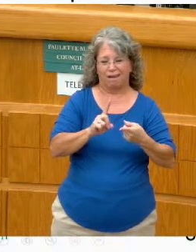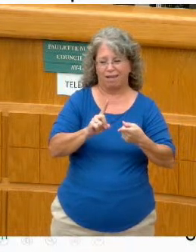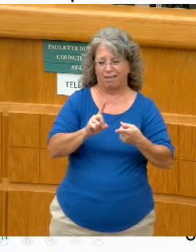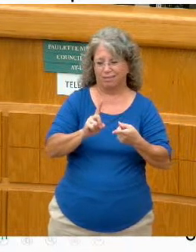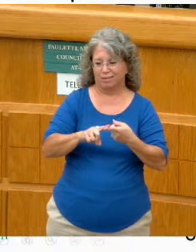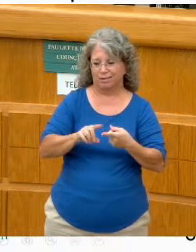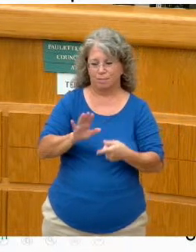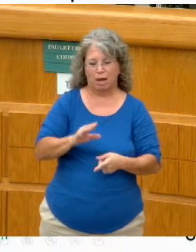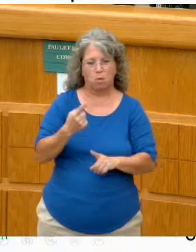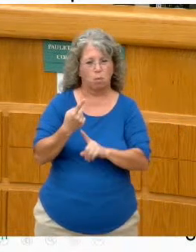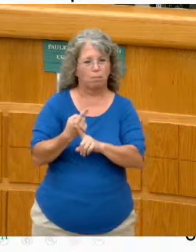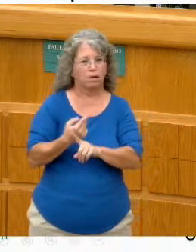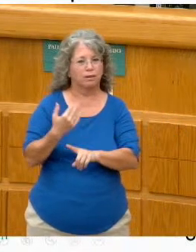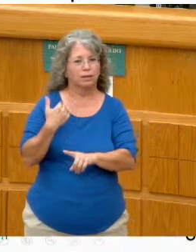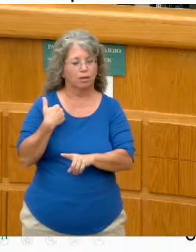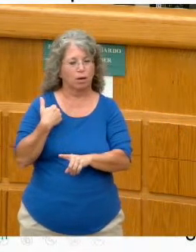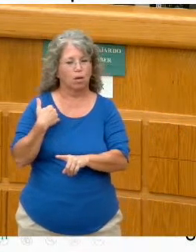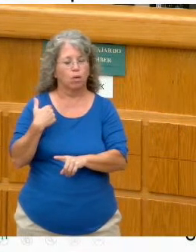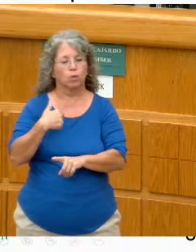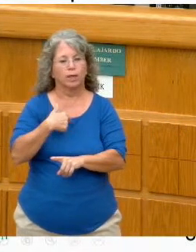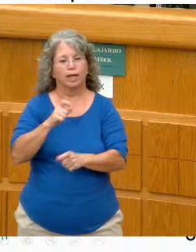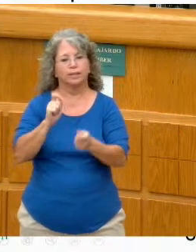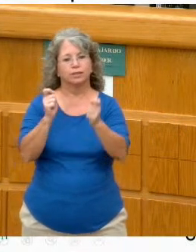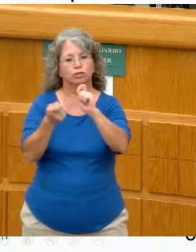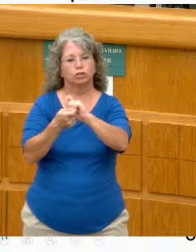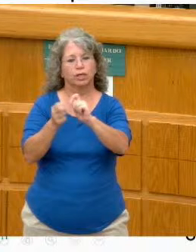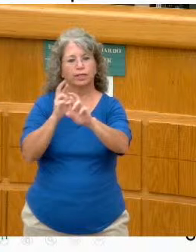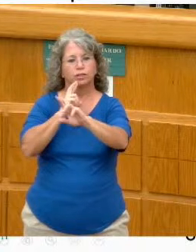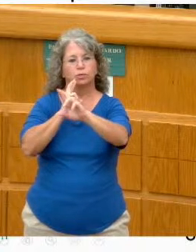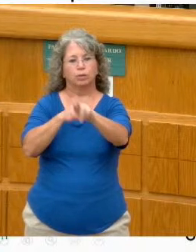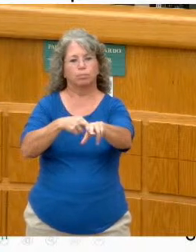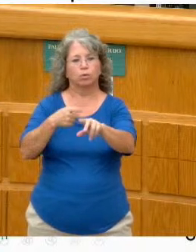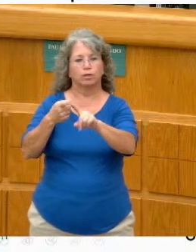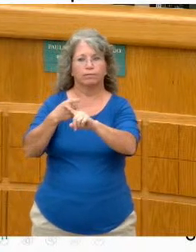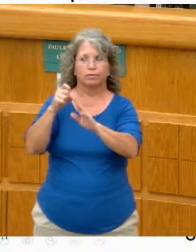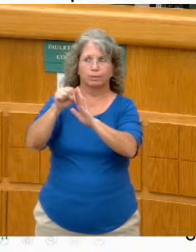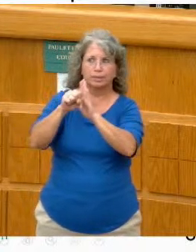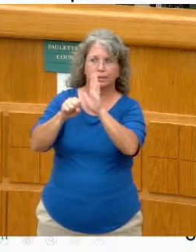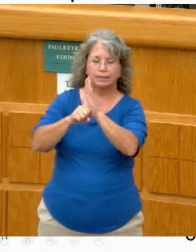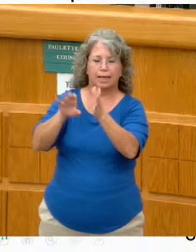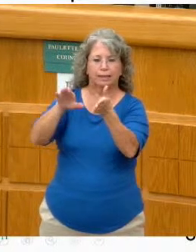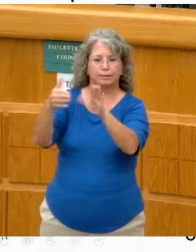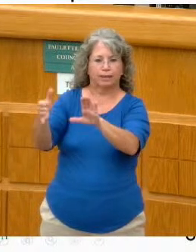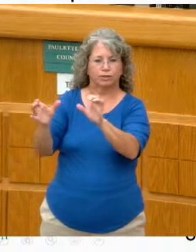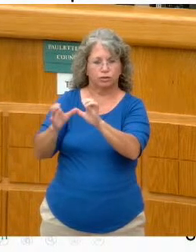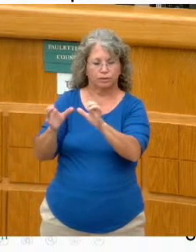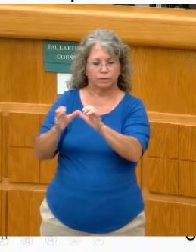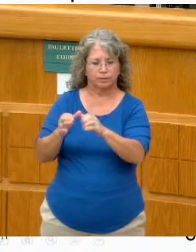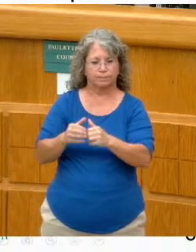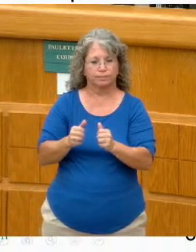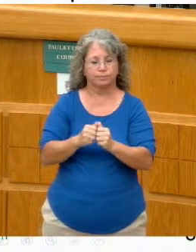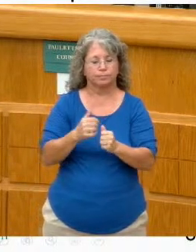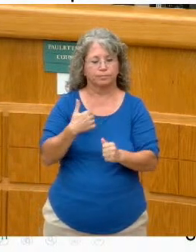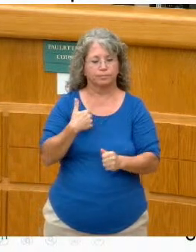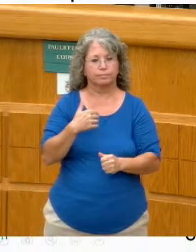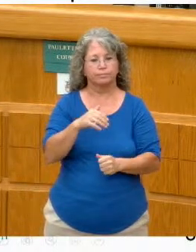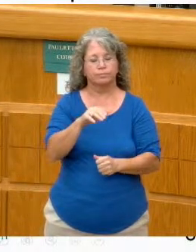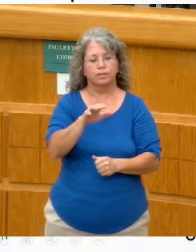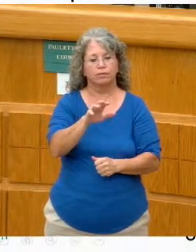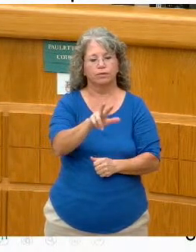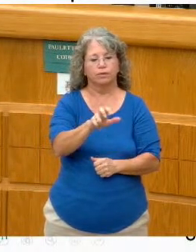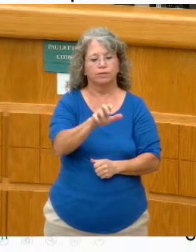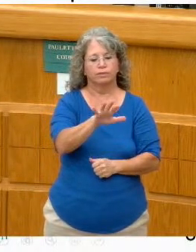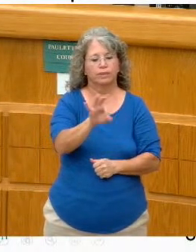of reporting the number of fatalities from death certificates. With that, we're at 359 fatalities in the Coastal Bend